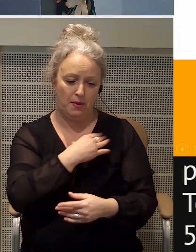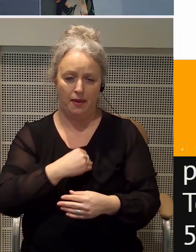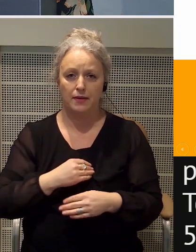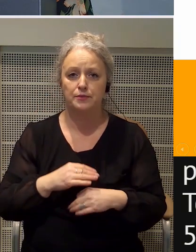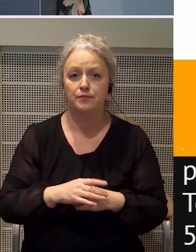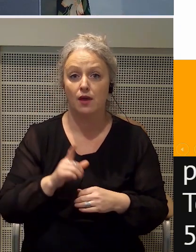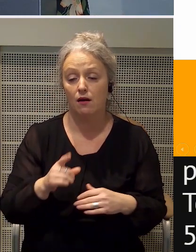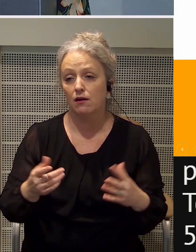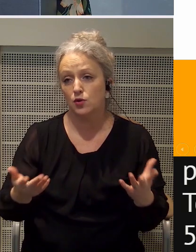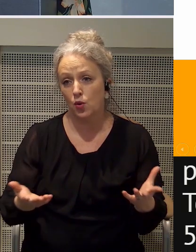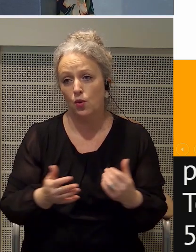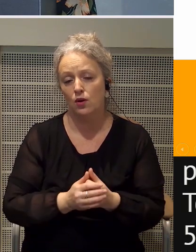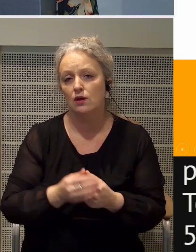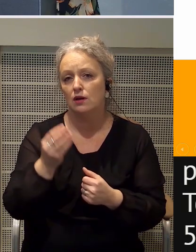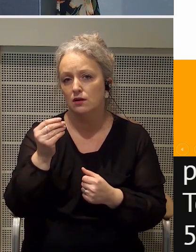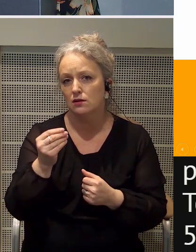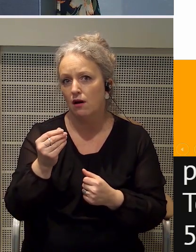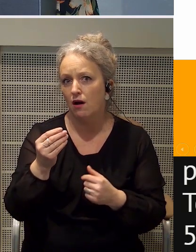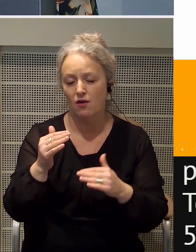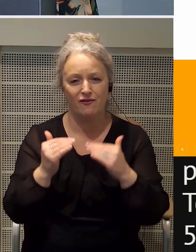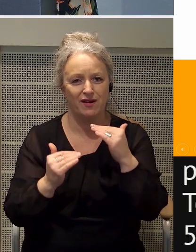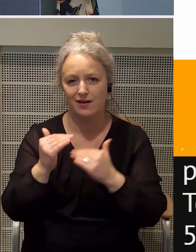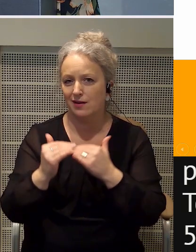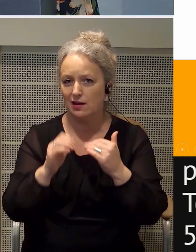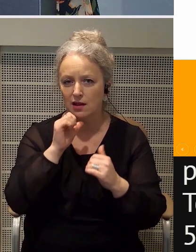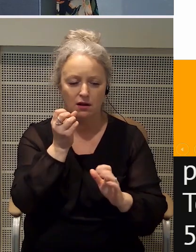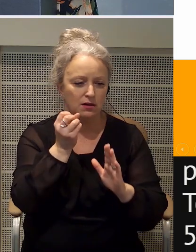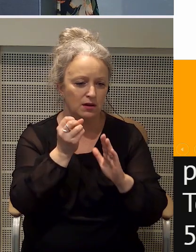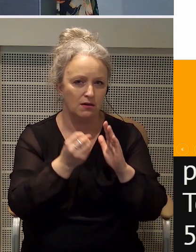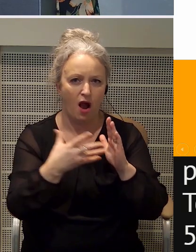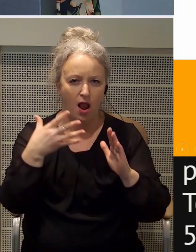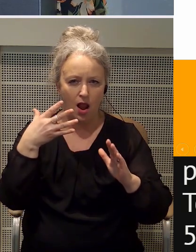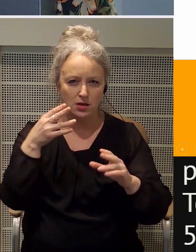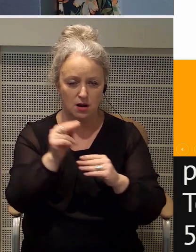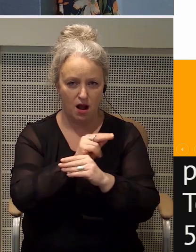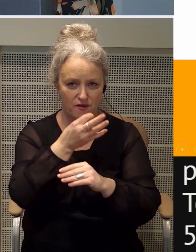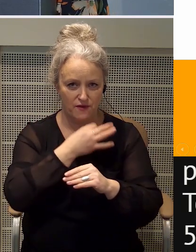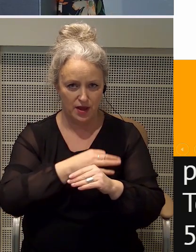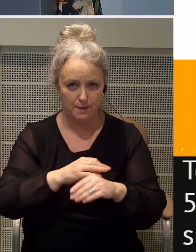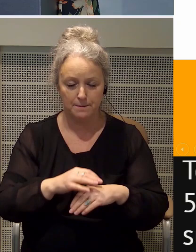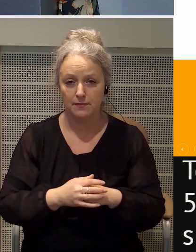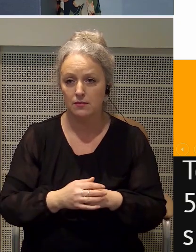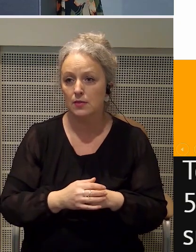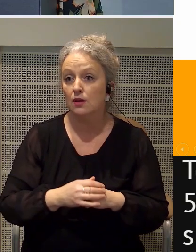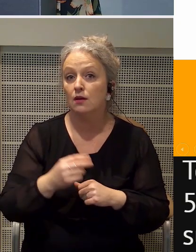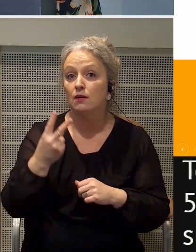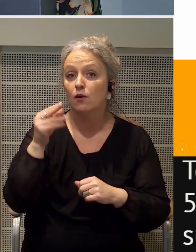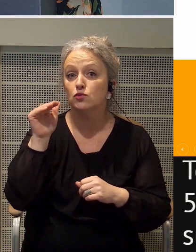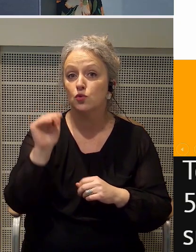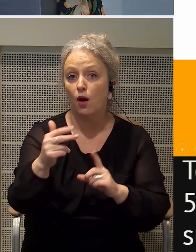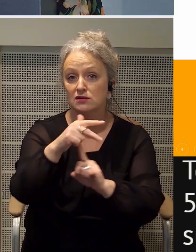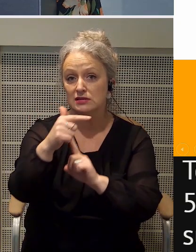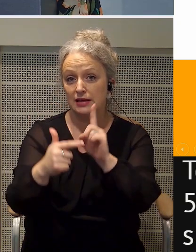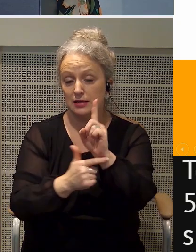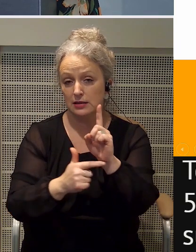afford. We do support prescription glasses, etc., but they cannot